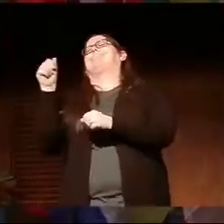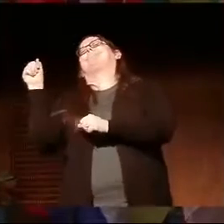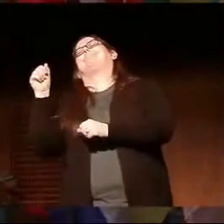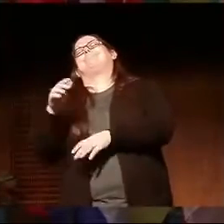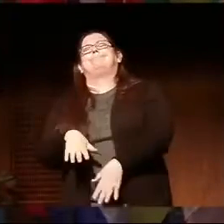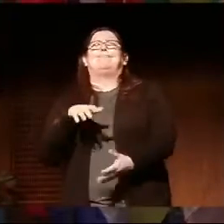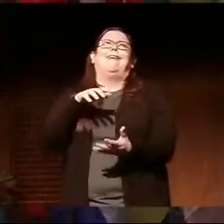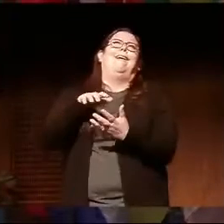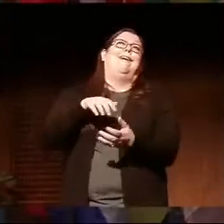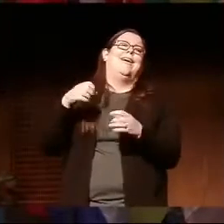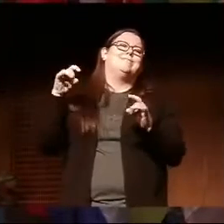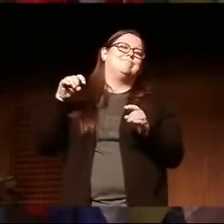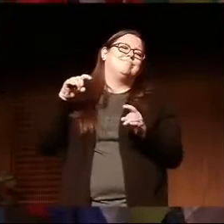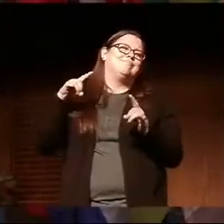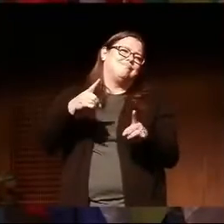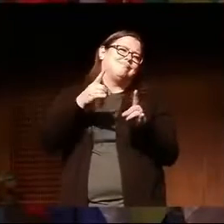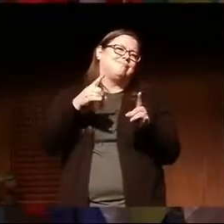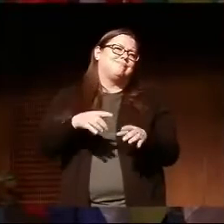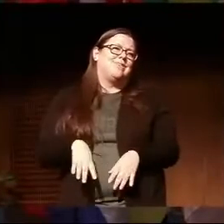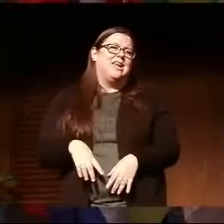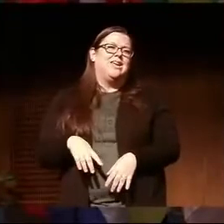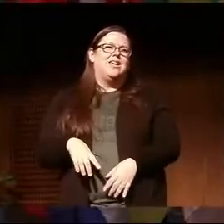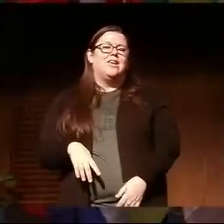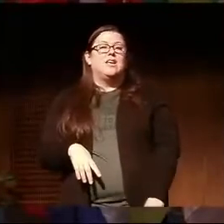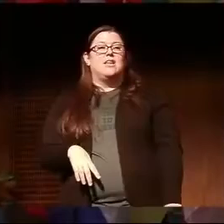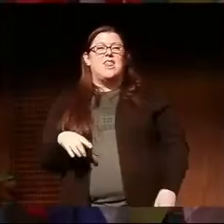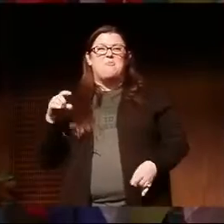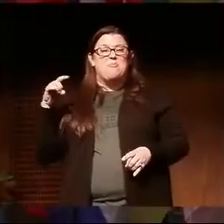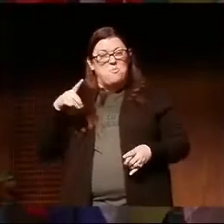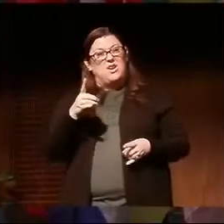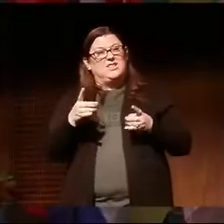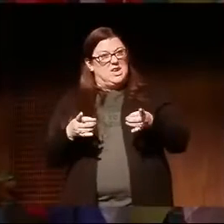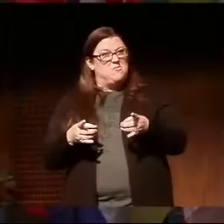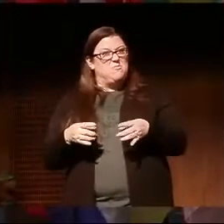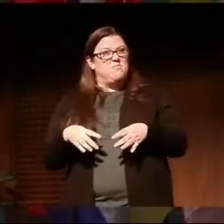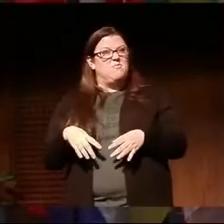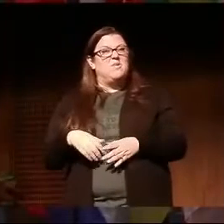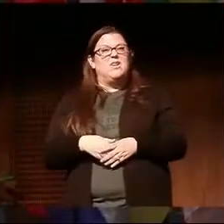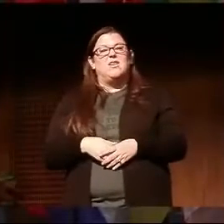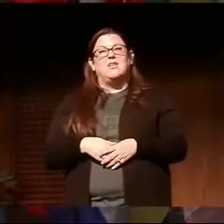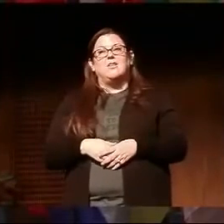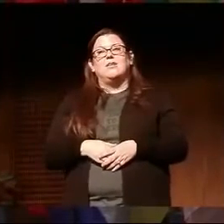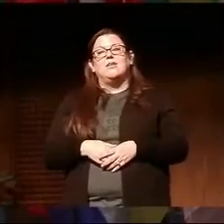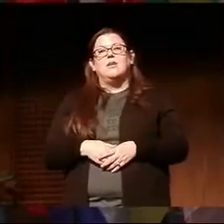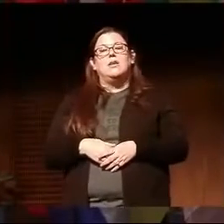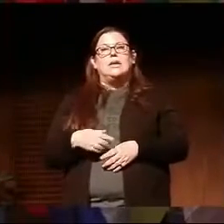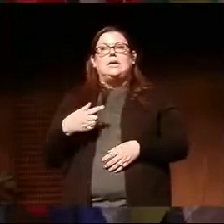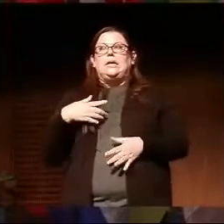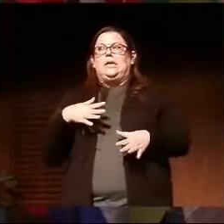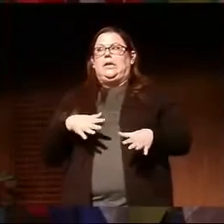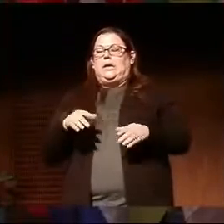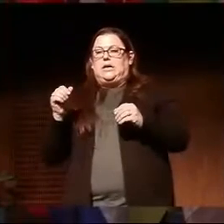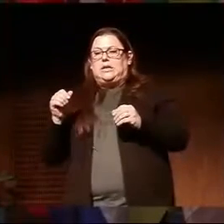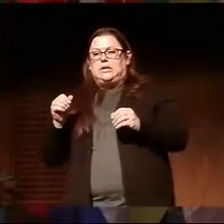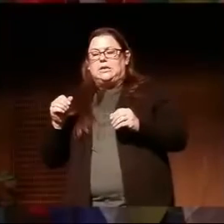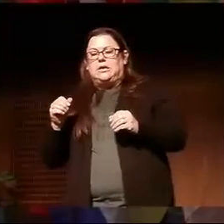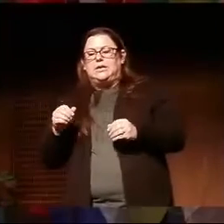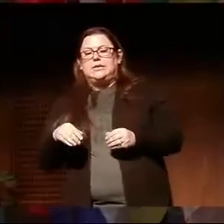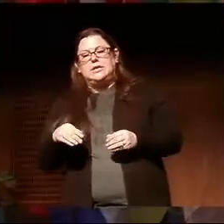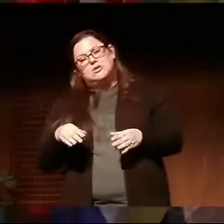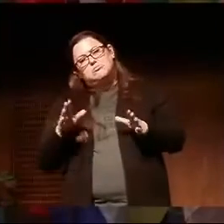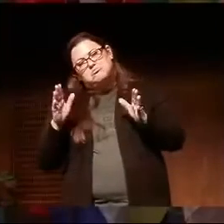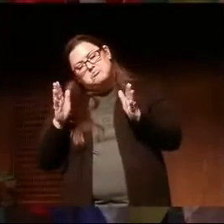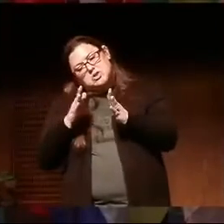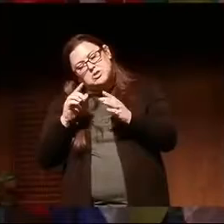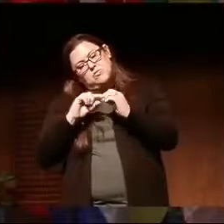him mockingly. That's the term that's used there, mocking, derisive laughter. And then he takes just a private group into